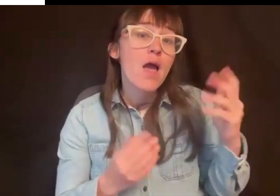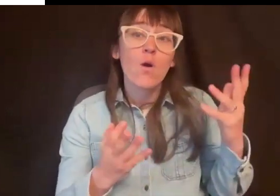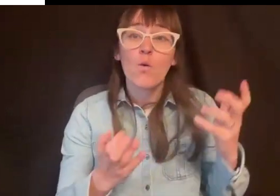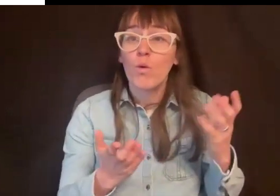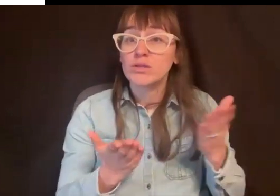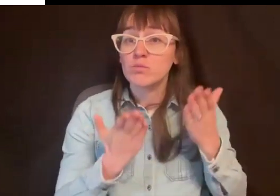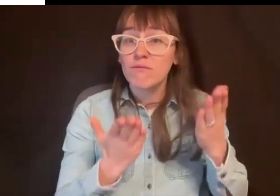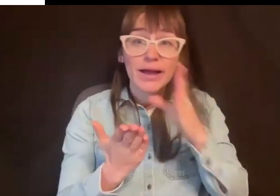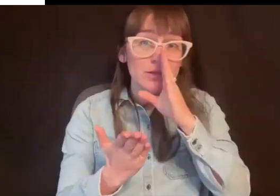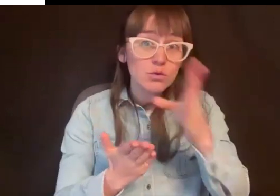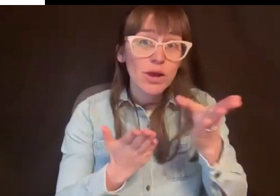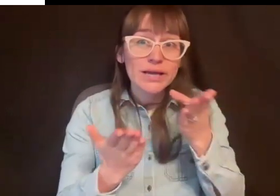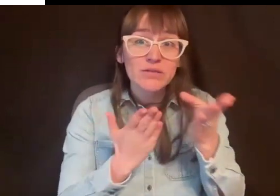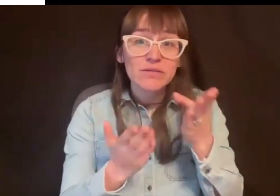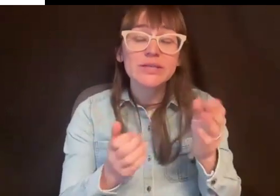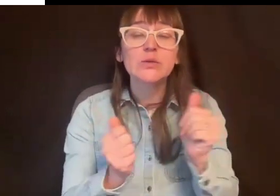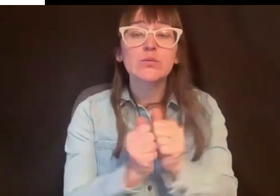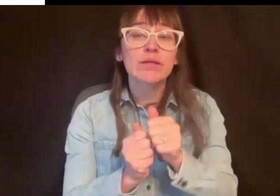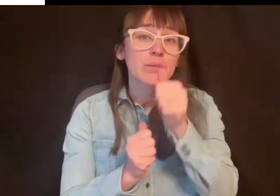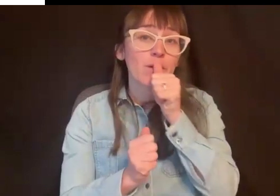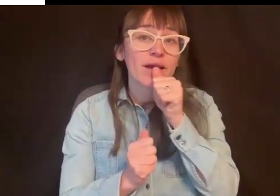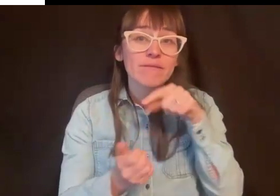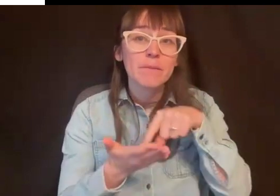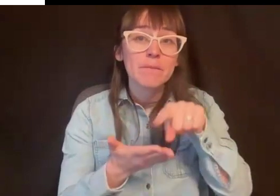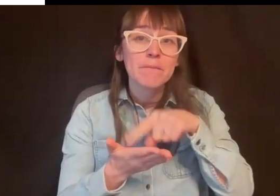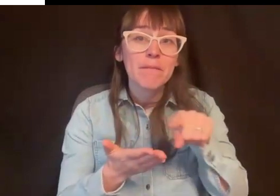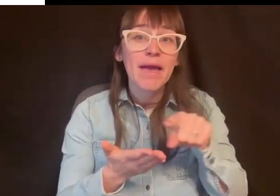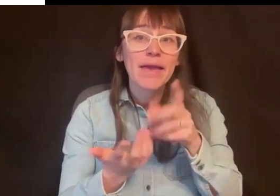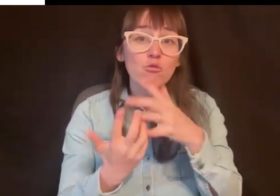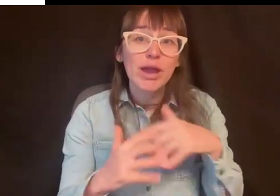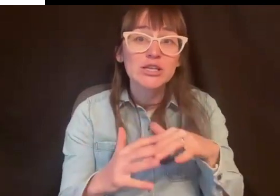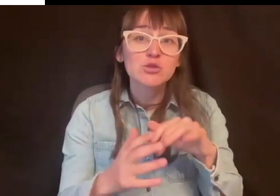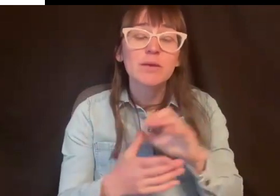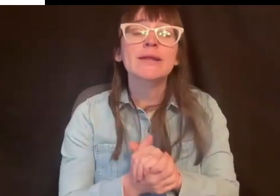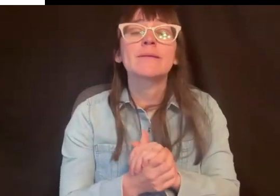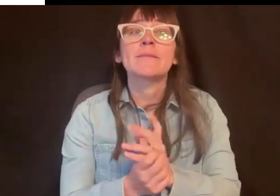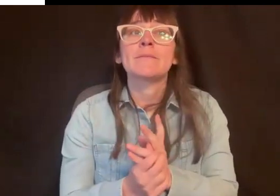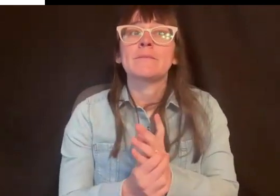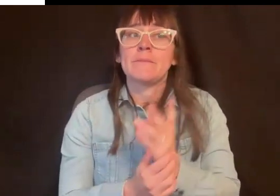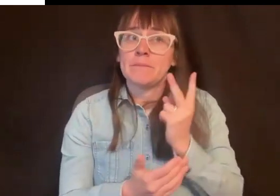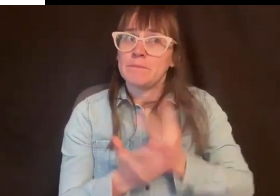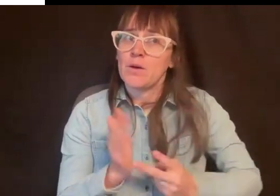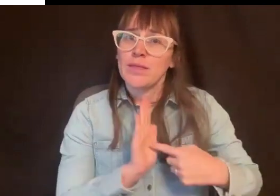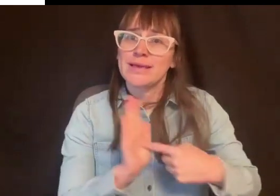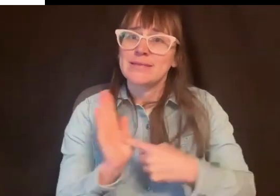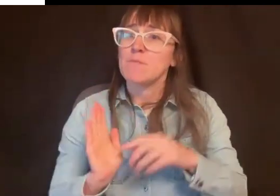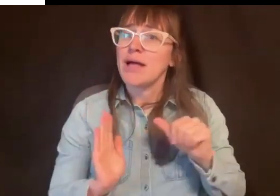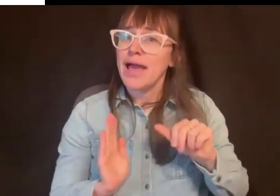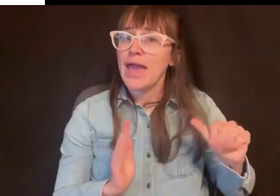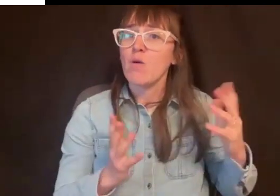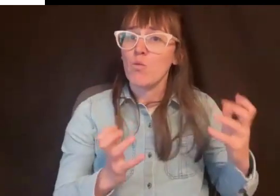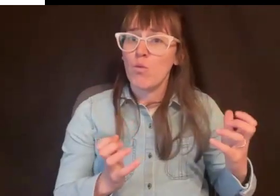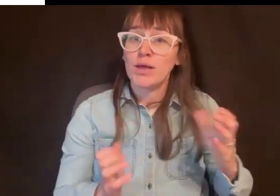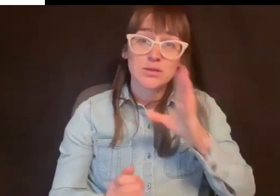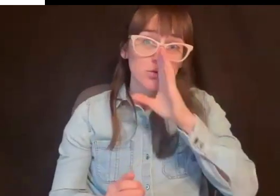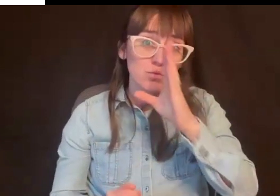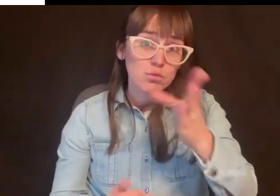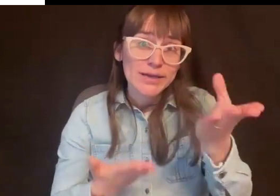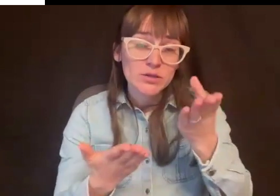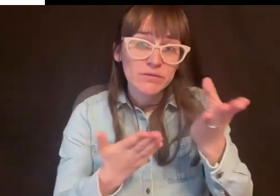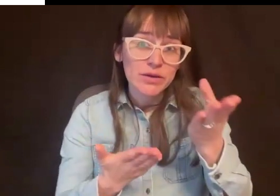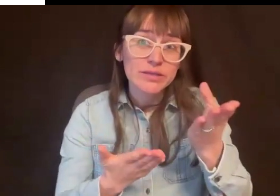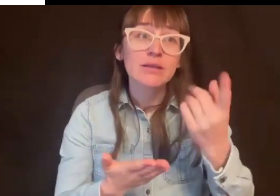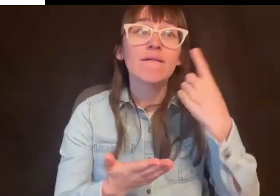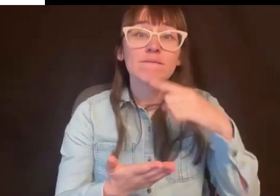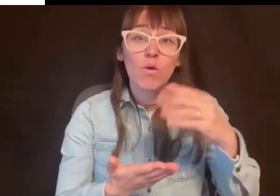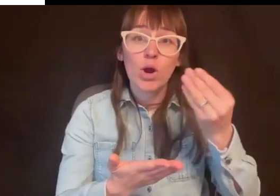direct services under private pay arrangements. In both of these examples, the AAA is seeking to provide direct services in return for